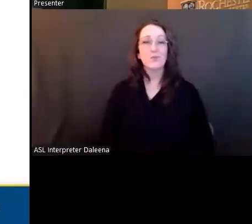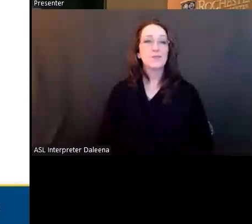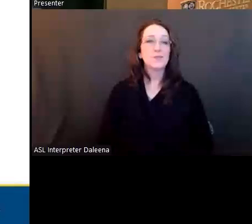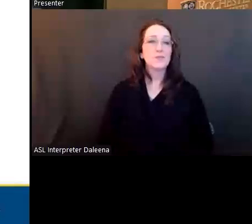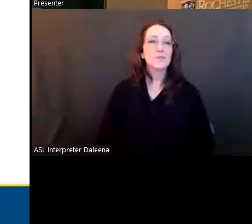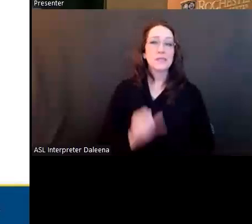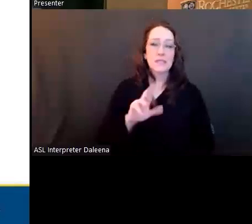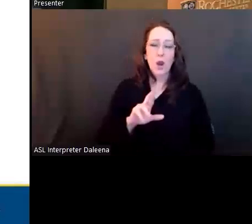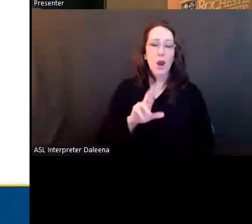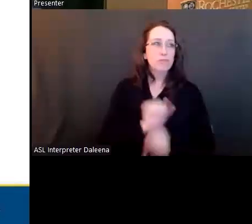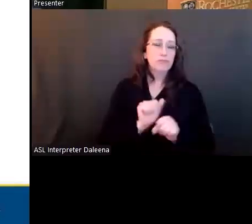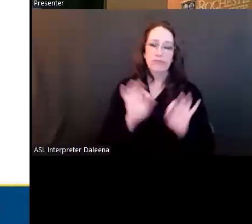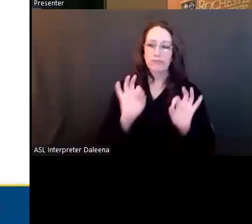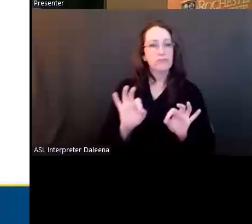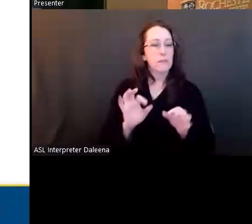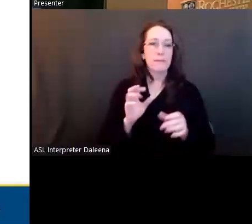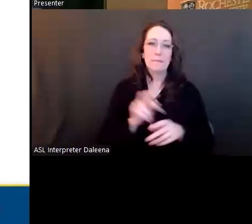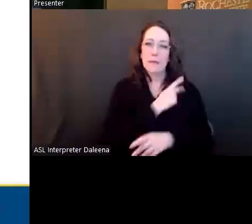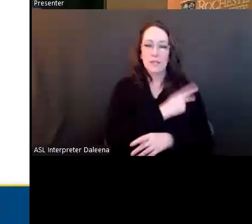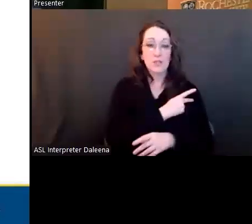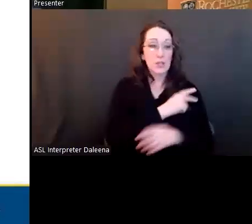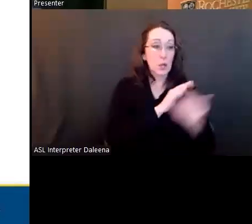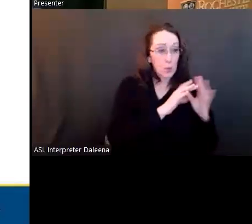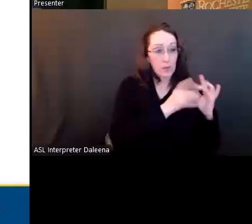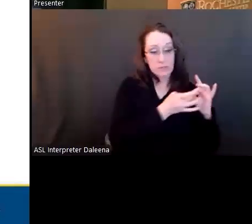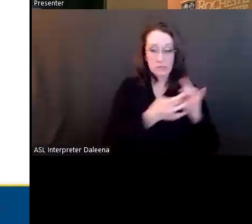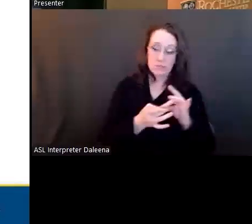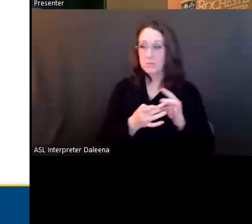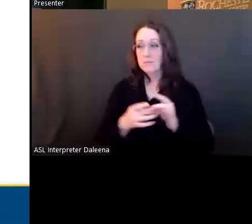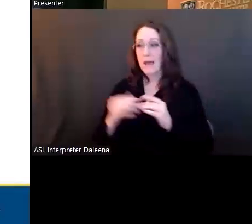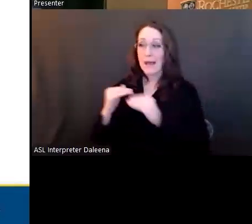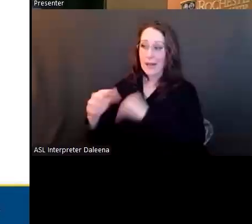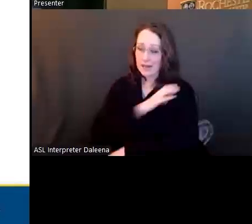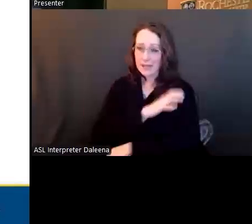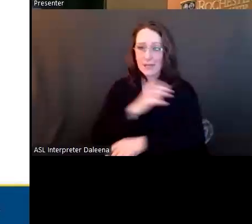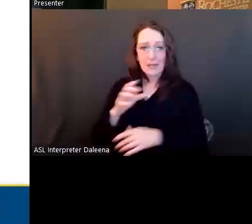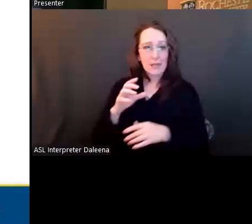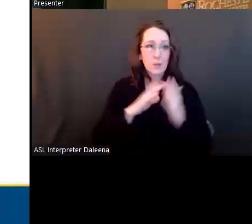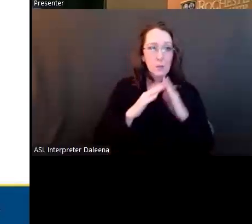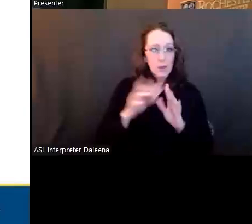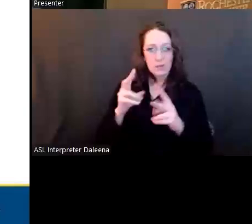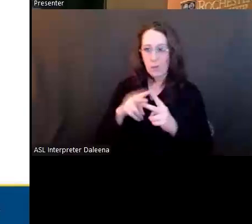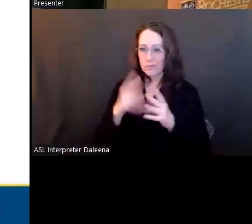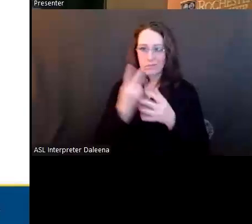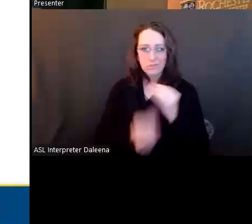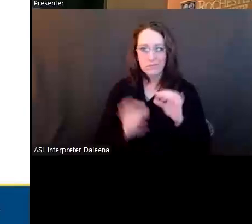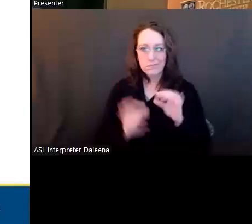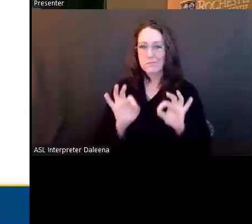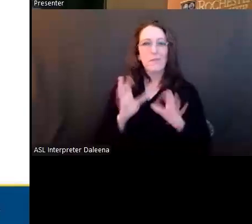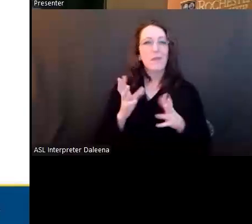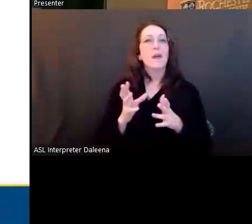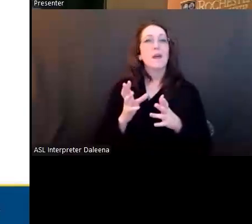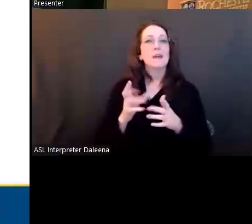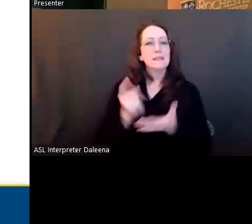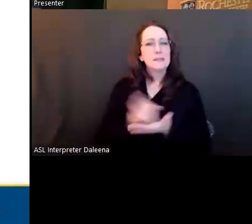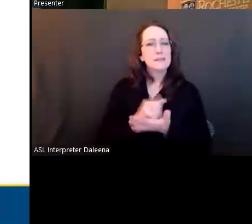able to work with patients both on the community level and clinic level. As I mentioned earlier, we do have times where patients are coming